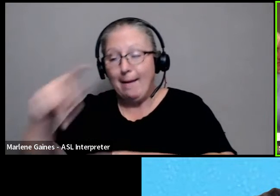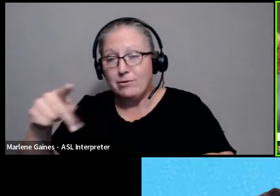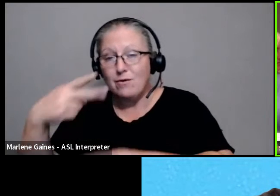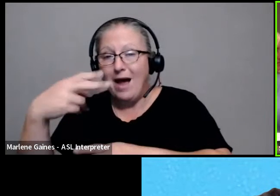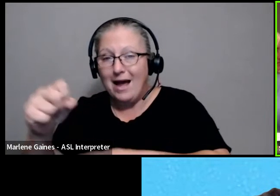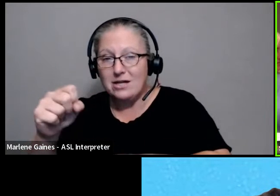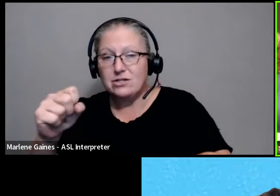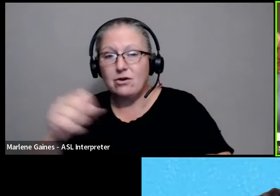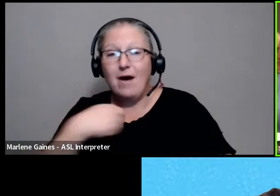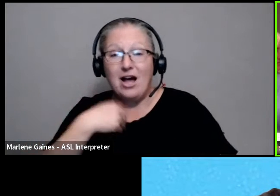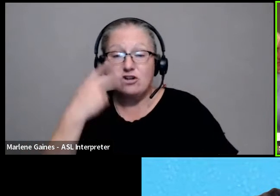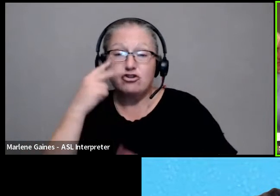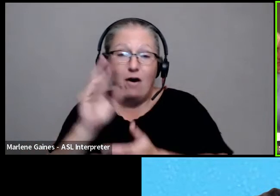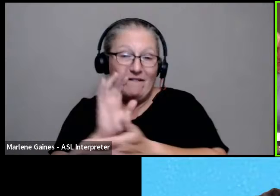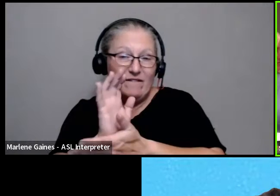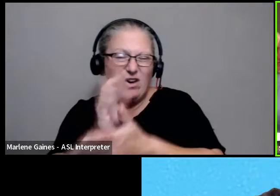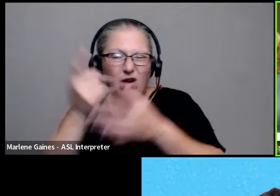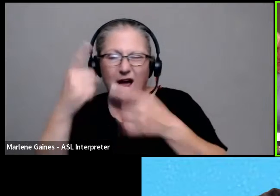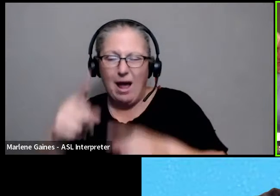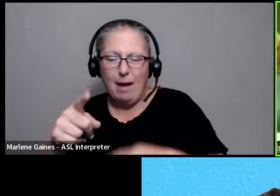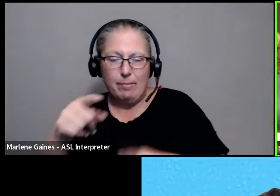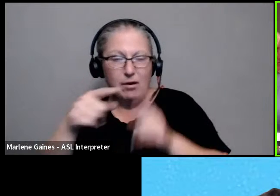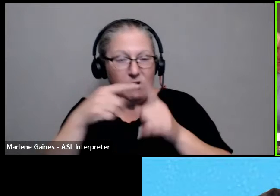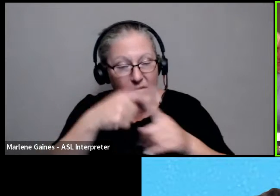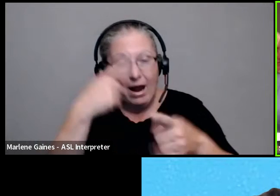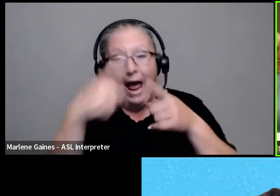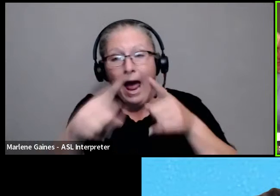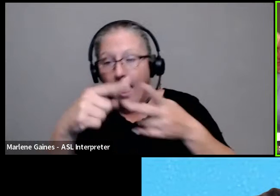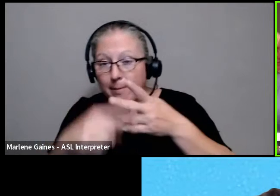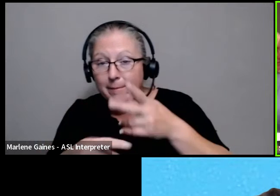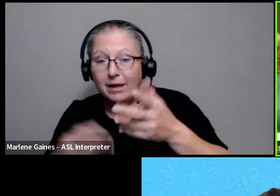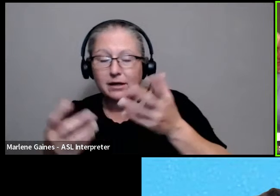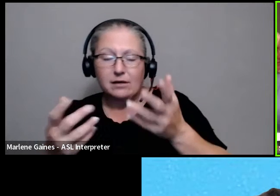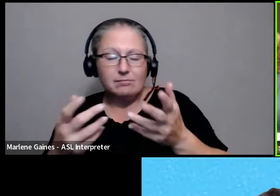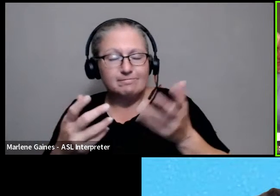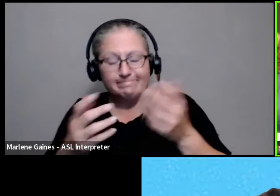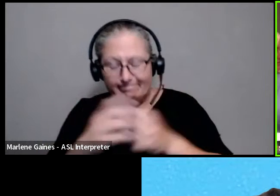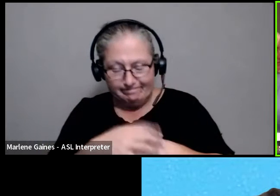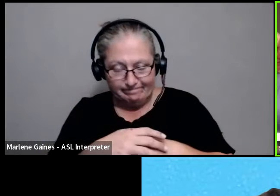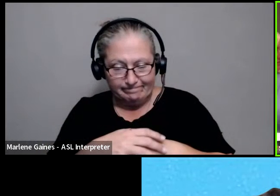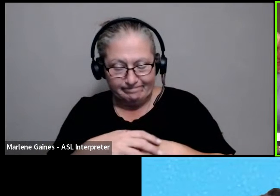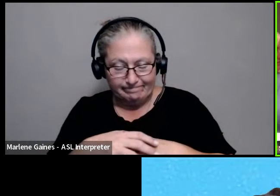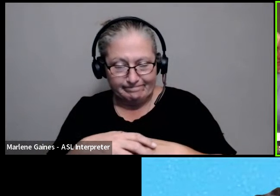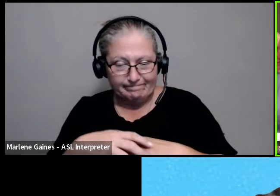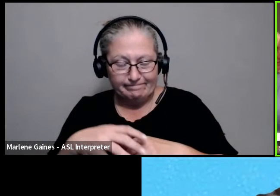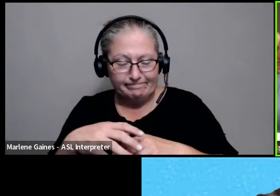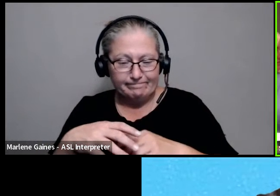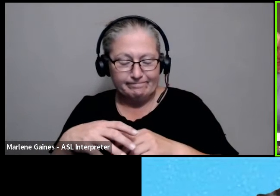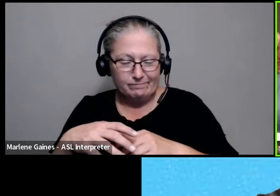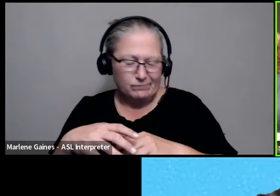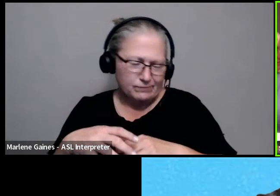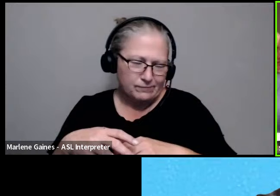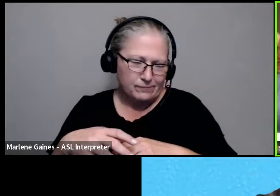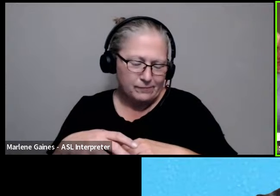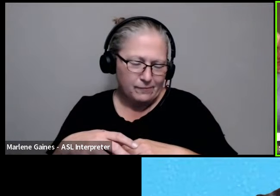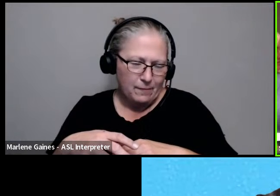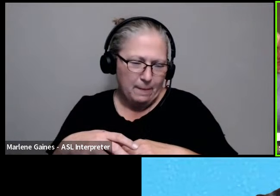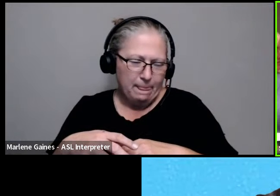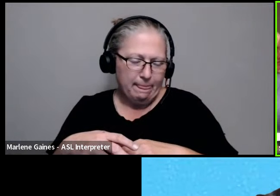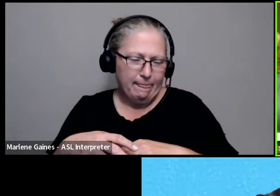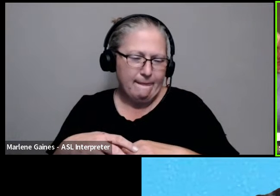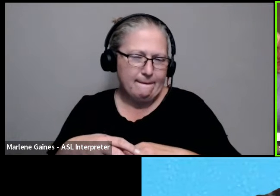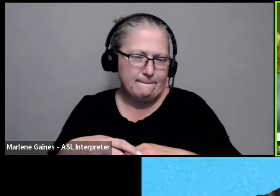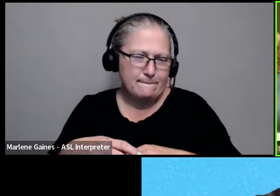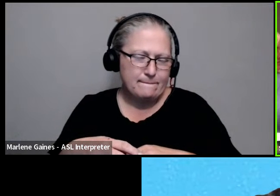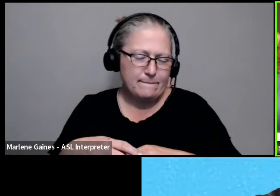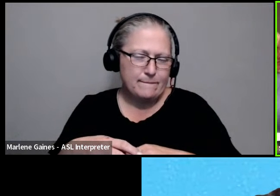video clips of this happened and that happened. And you can tell this, I mean, students would pull out their